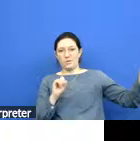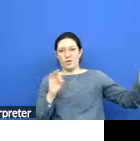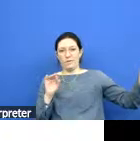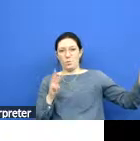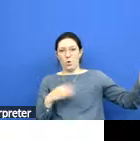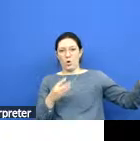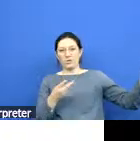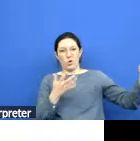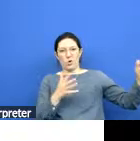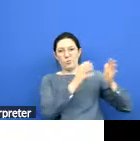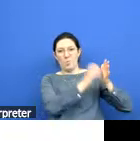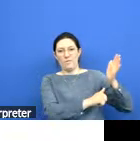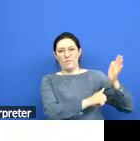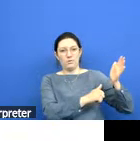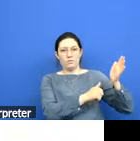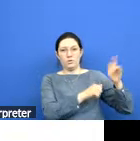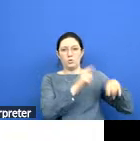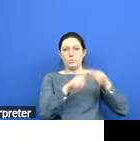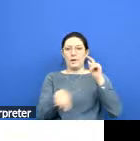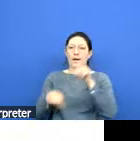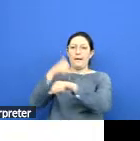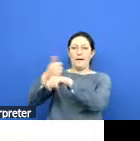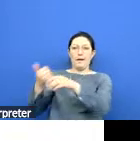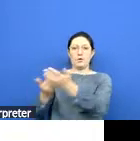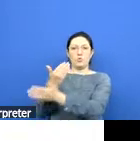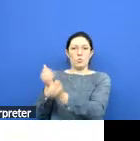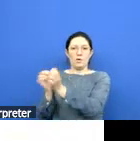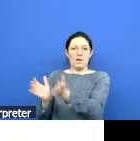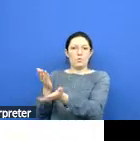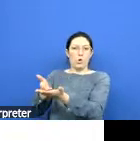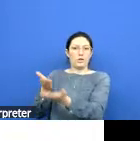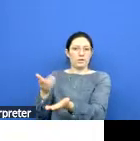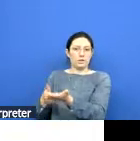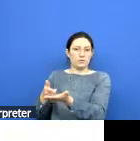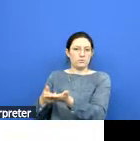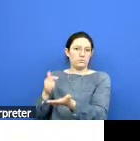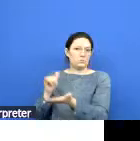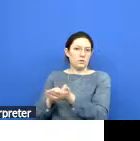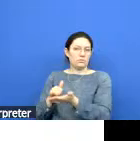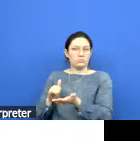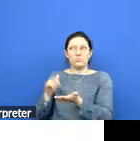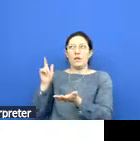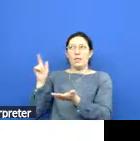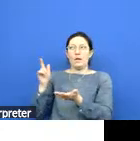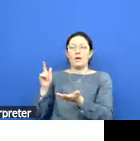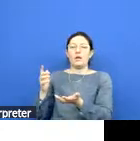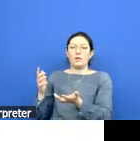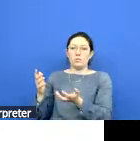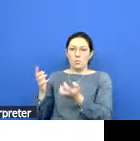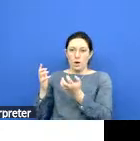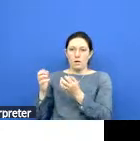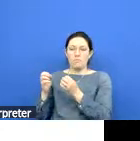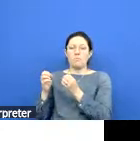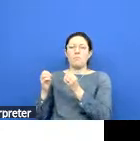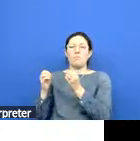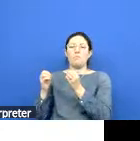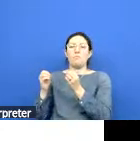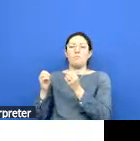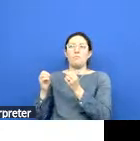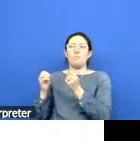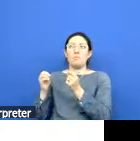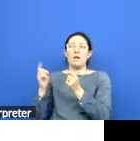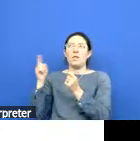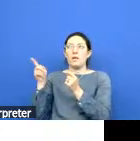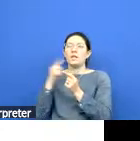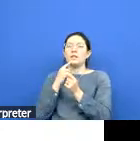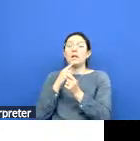anymore. They won't let you put in a light if it doesn't warrant it. They actually find that it increases the likelihood of collisions if I have lights